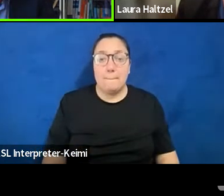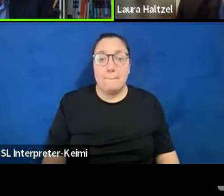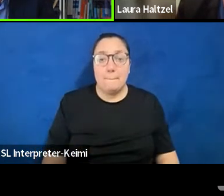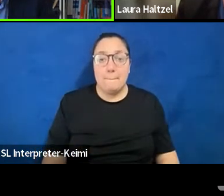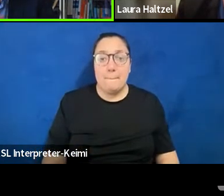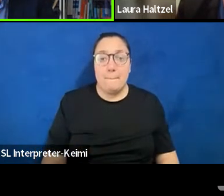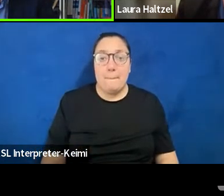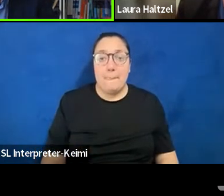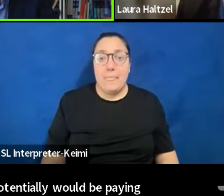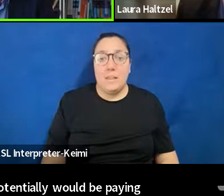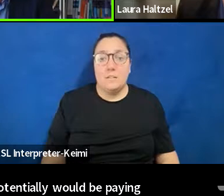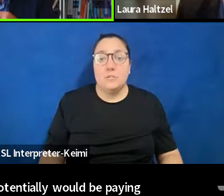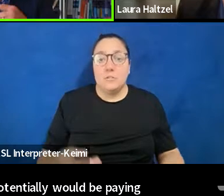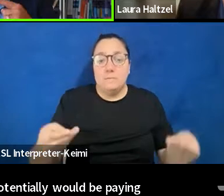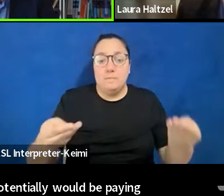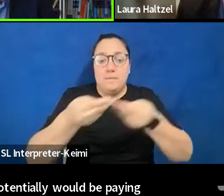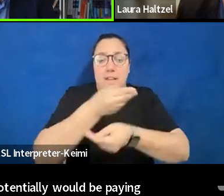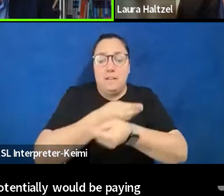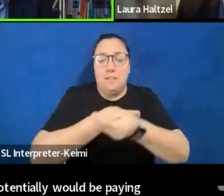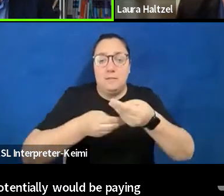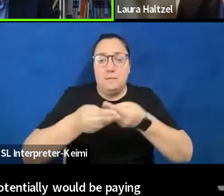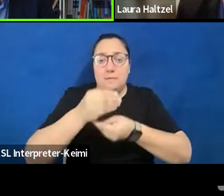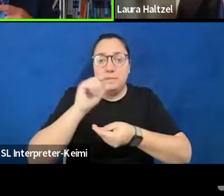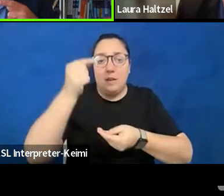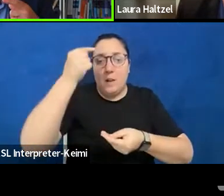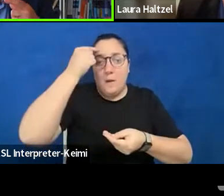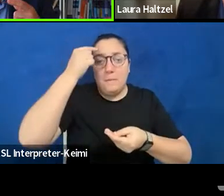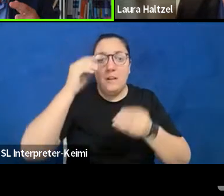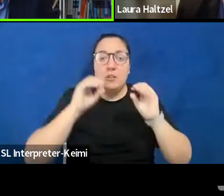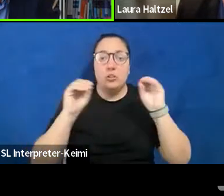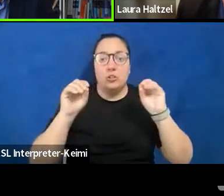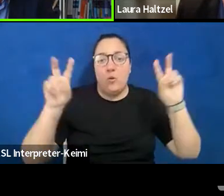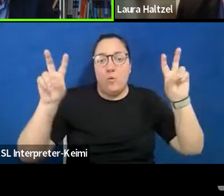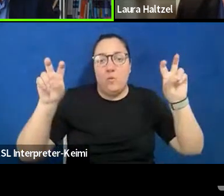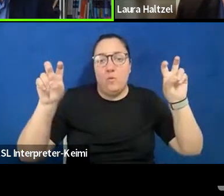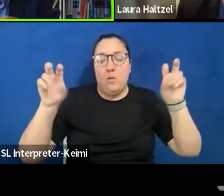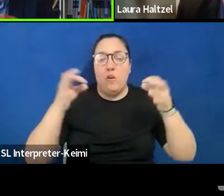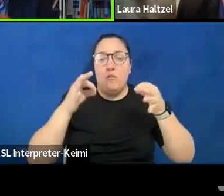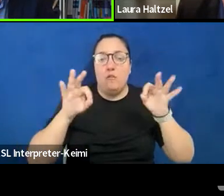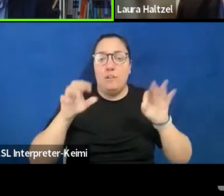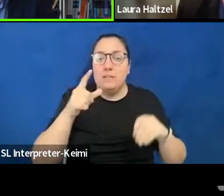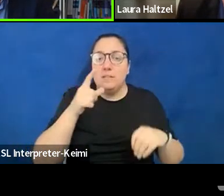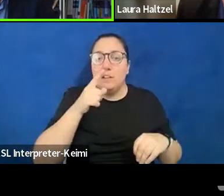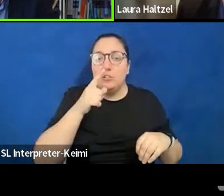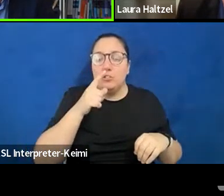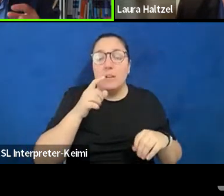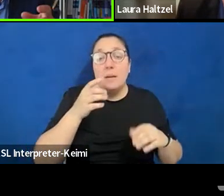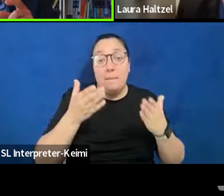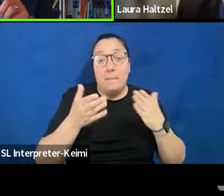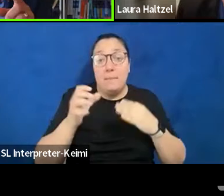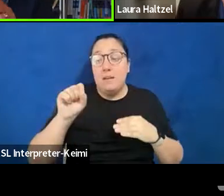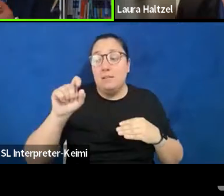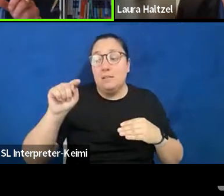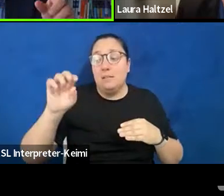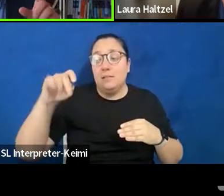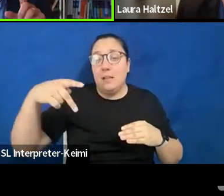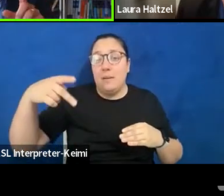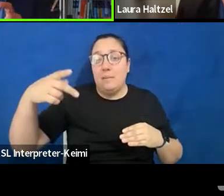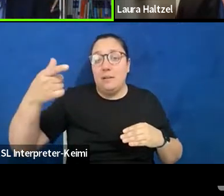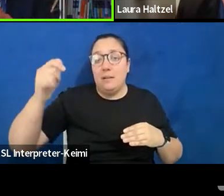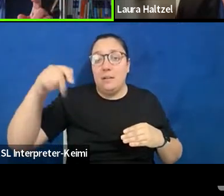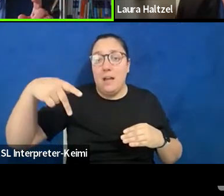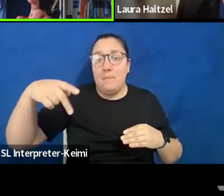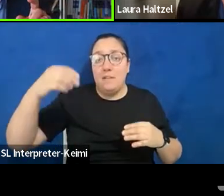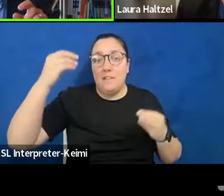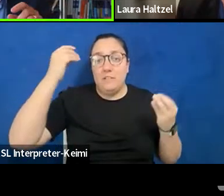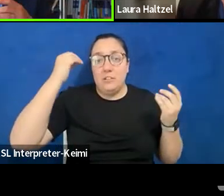the intergovernmental borrowing, general revenue transfers, is not a free lunch. It could be a stopgap, or it could make up some of the difference if we start thinking about how to do different